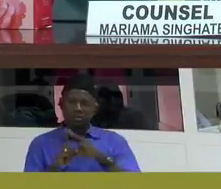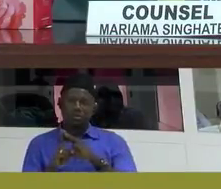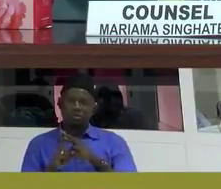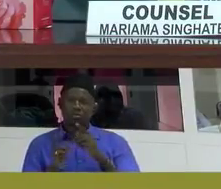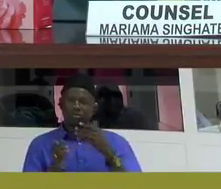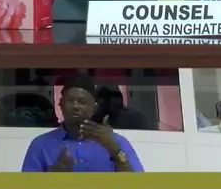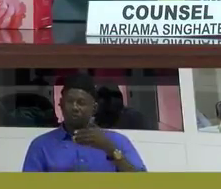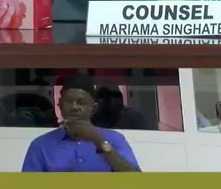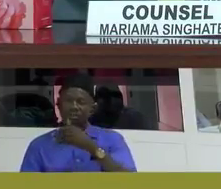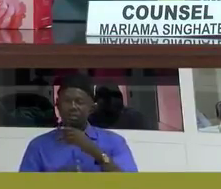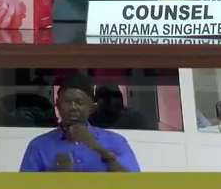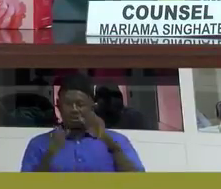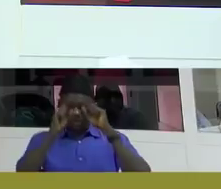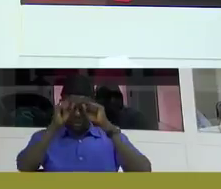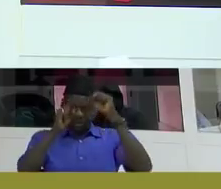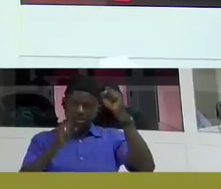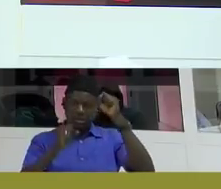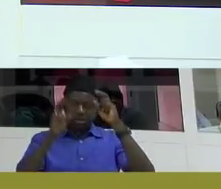Correct?